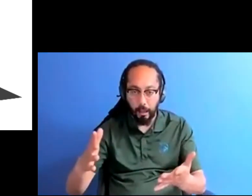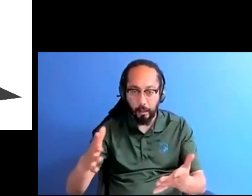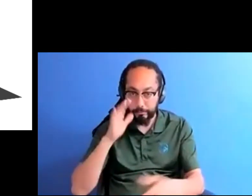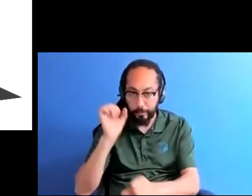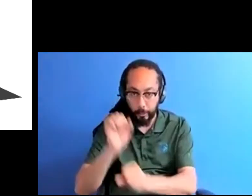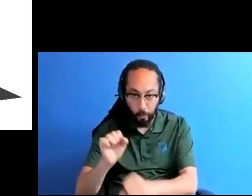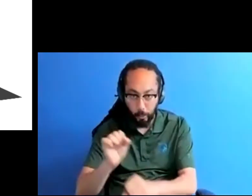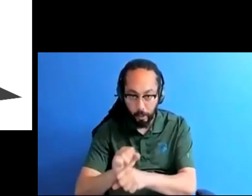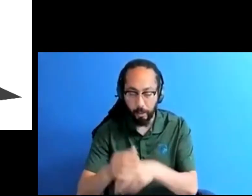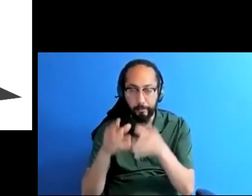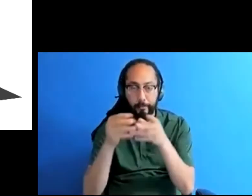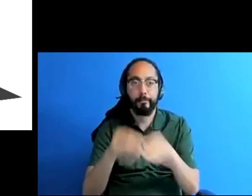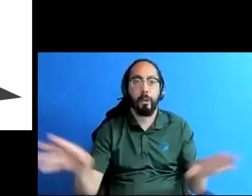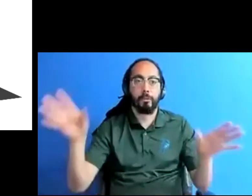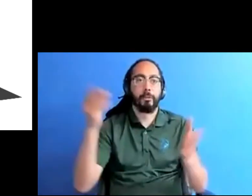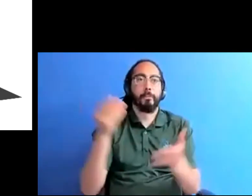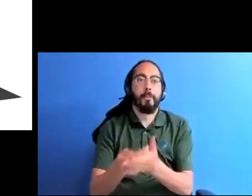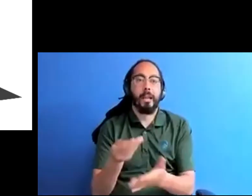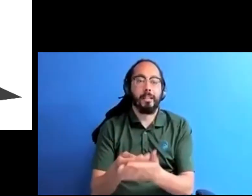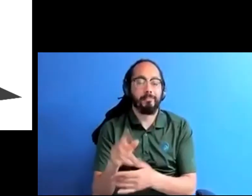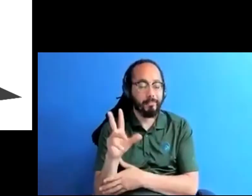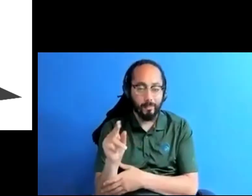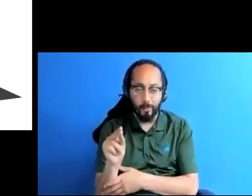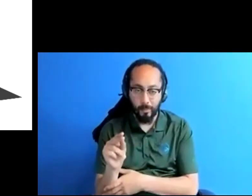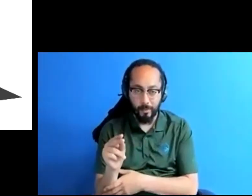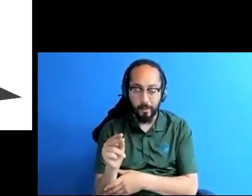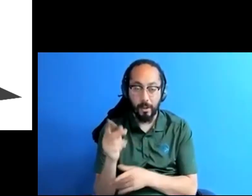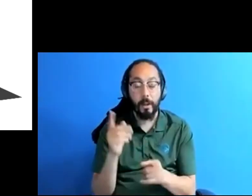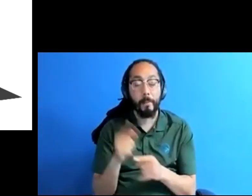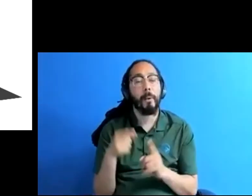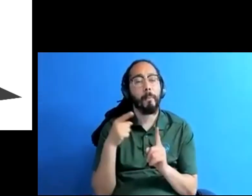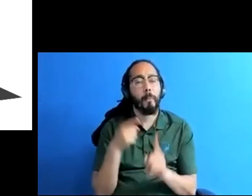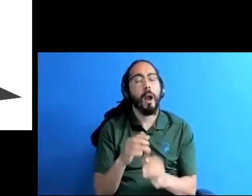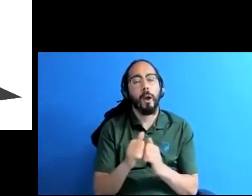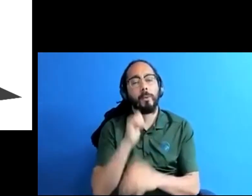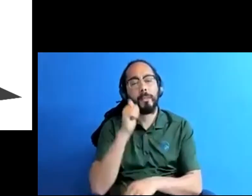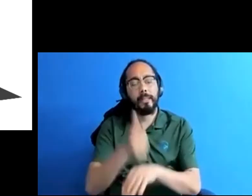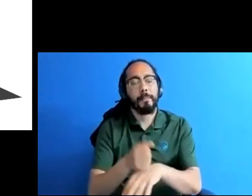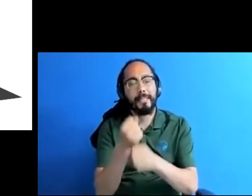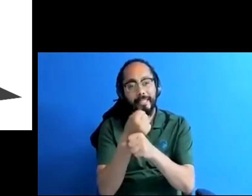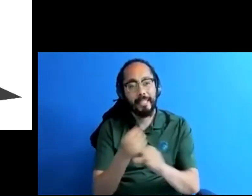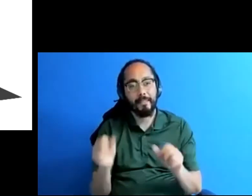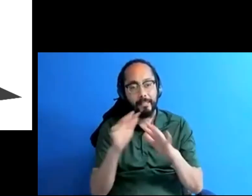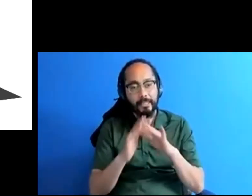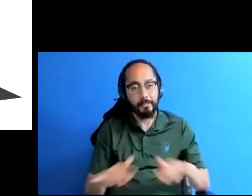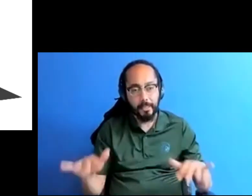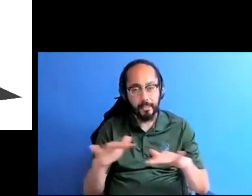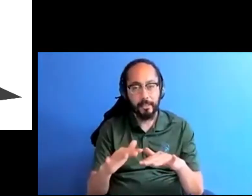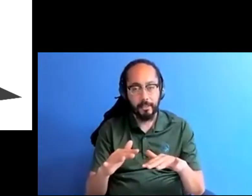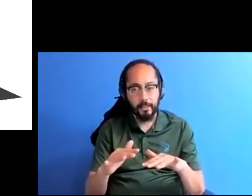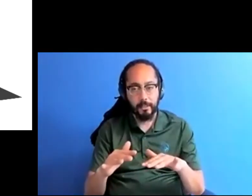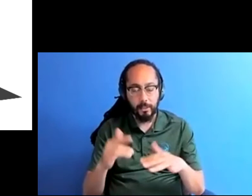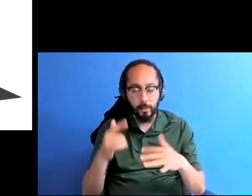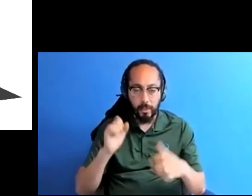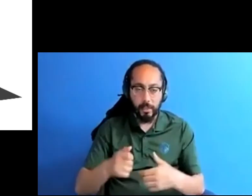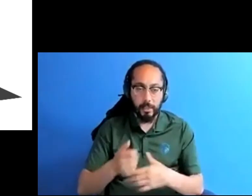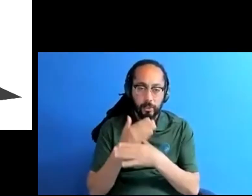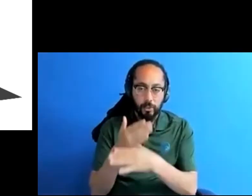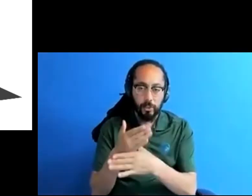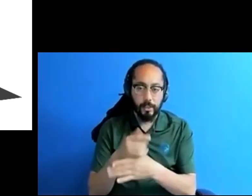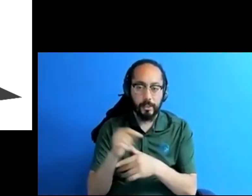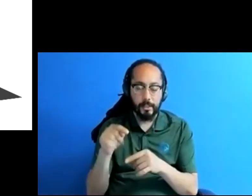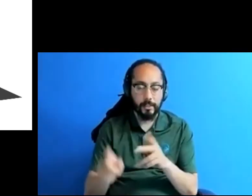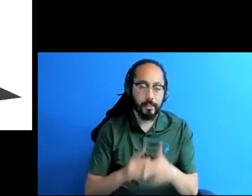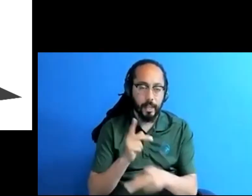lose your shirt because of it. So the idea is how do we create a safe space where we can share out these types of